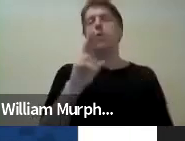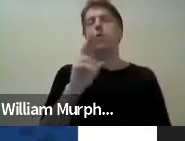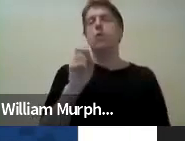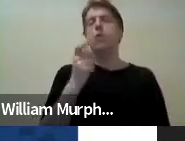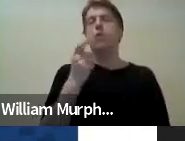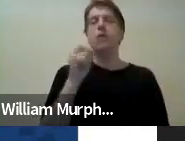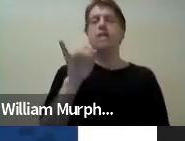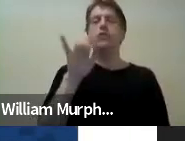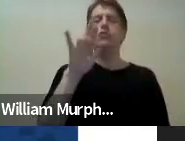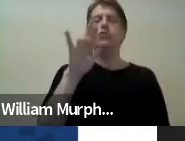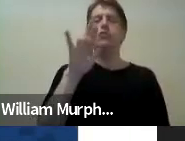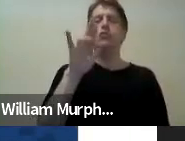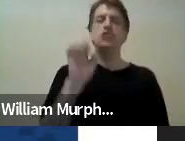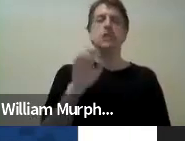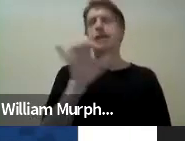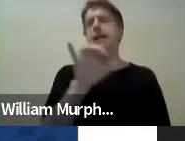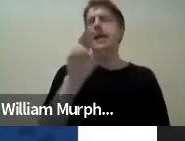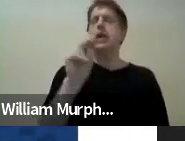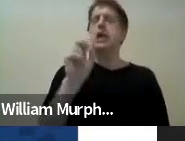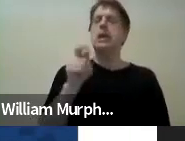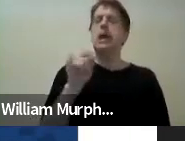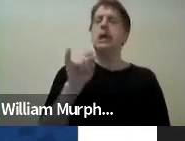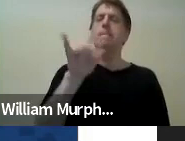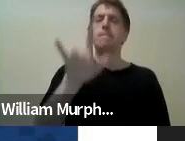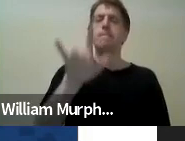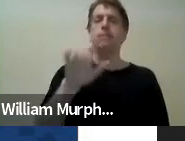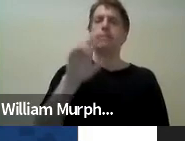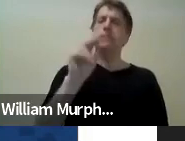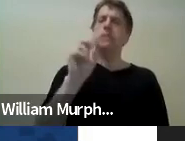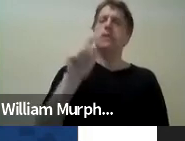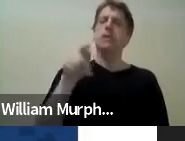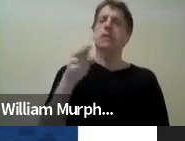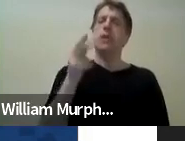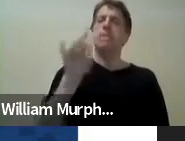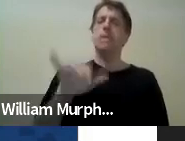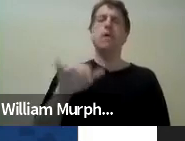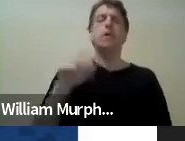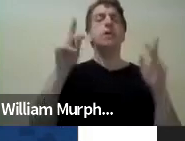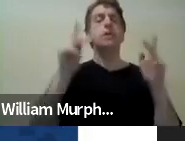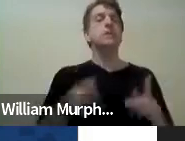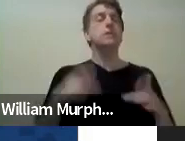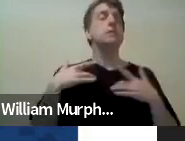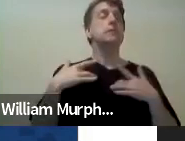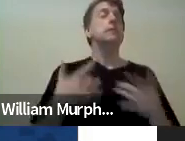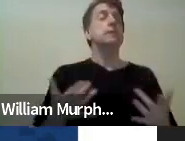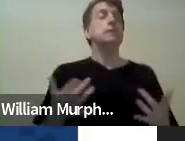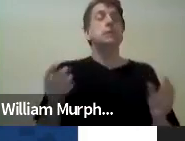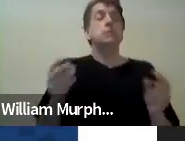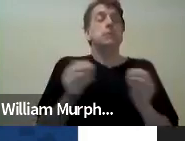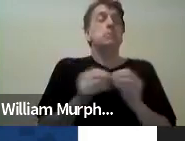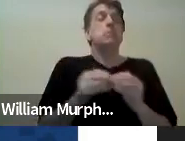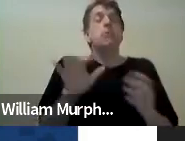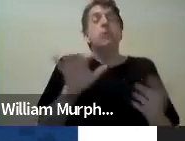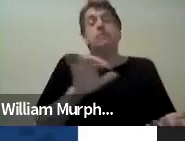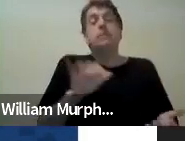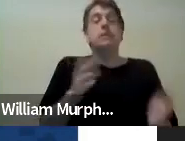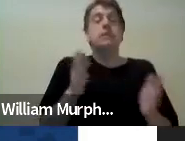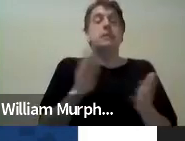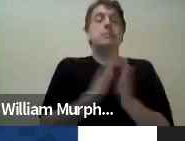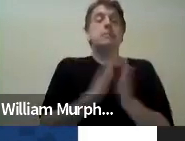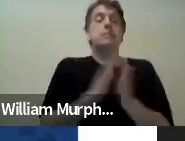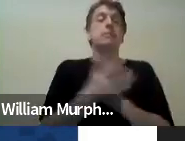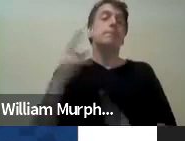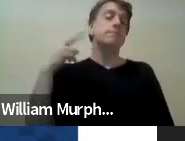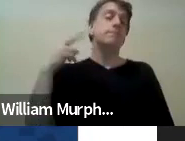Nepali refugee, is more likely to be a survivor of domestic violence. And so we make these cases in and out of the